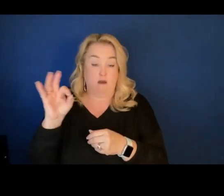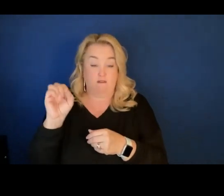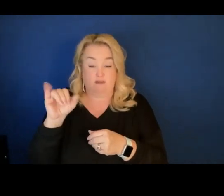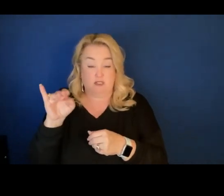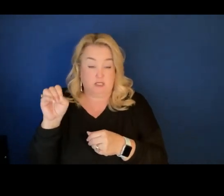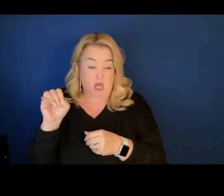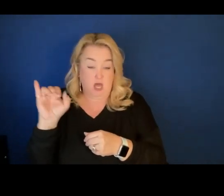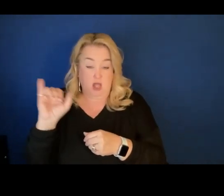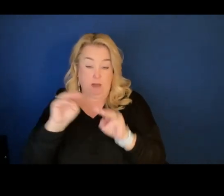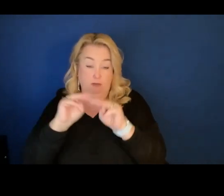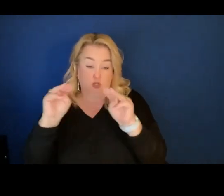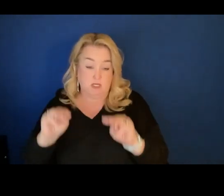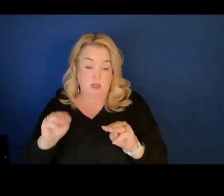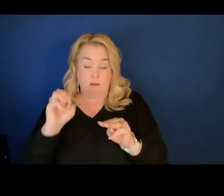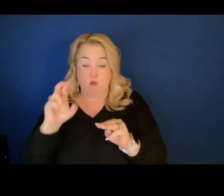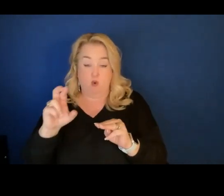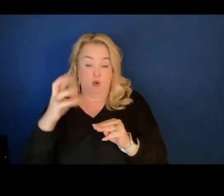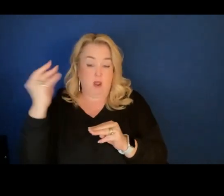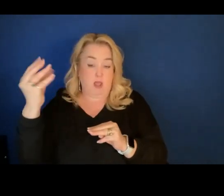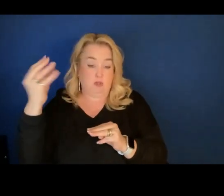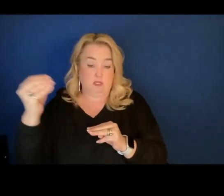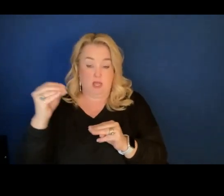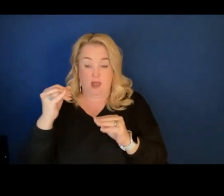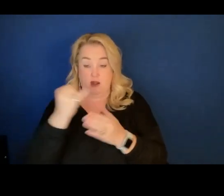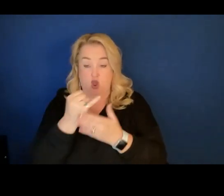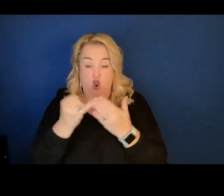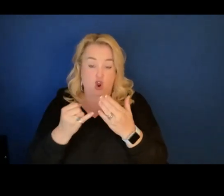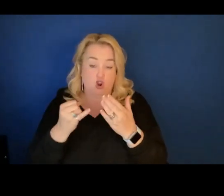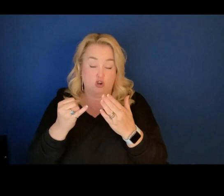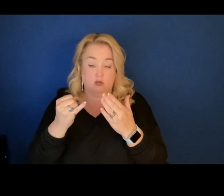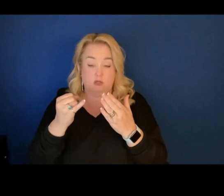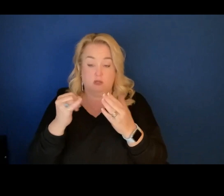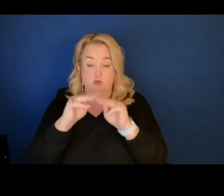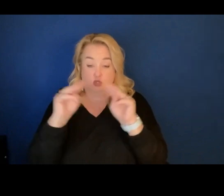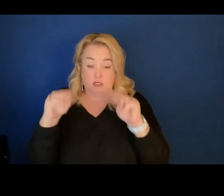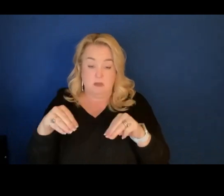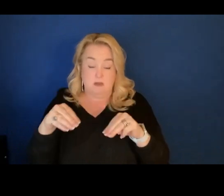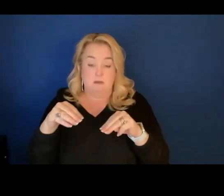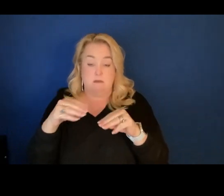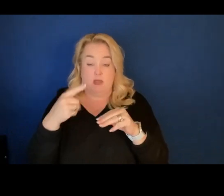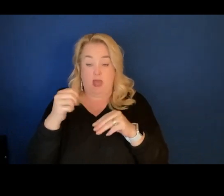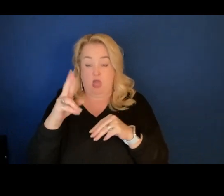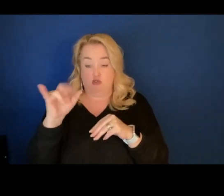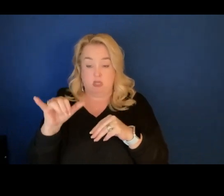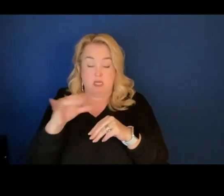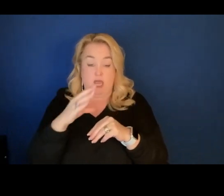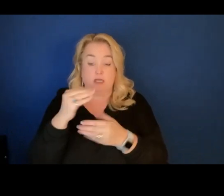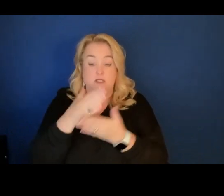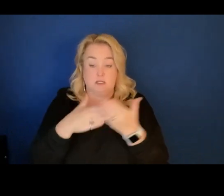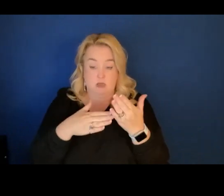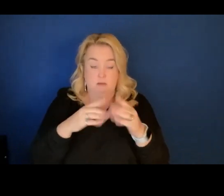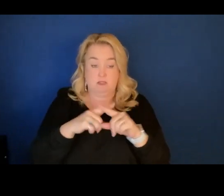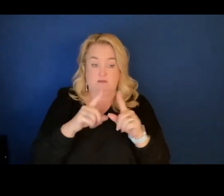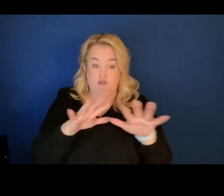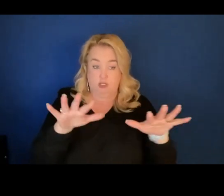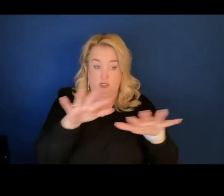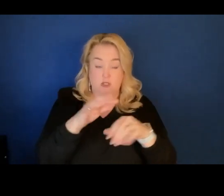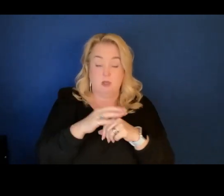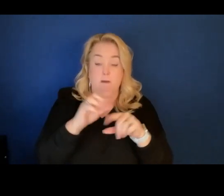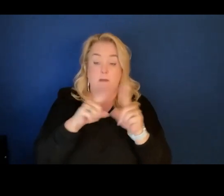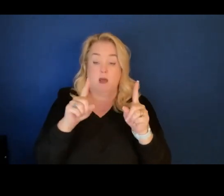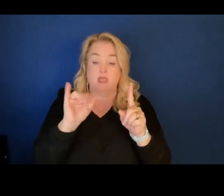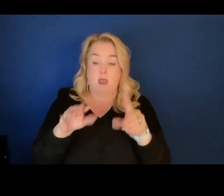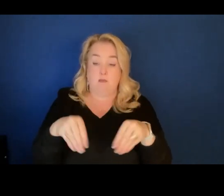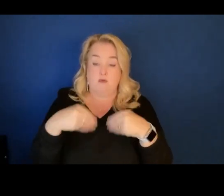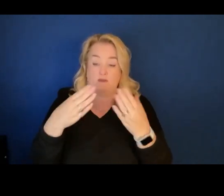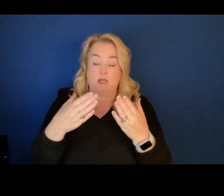maybe, or a nature conservancy or an art gallery, and some at our location, which offers the best of